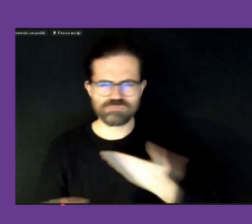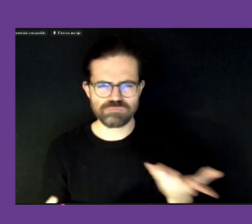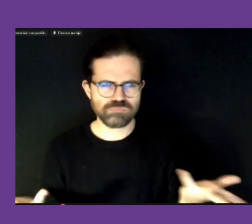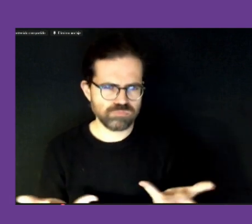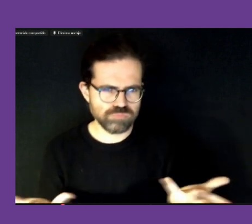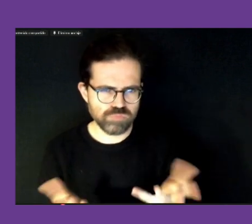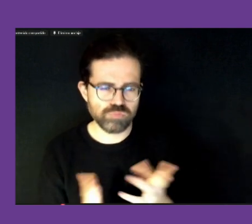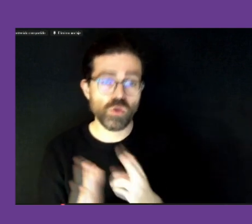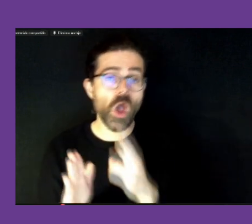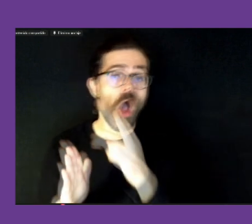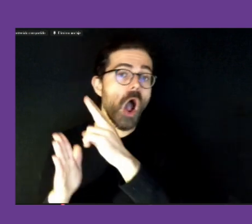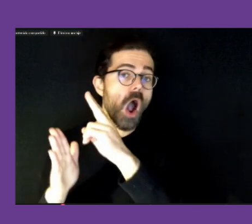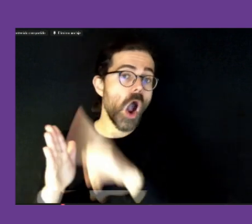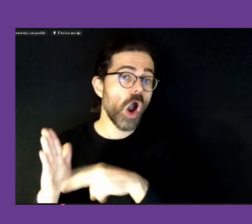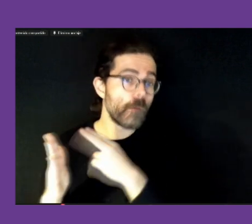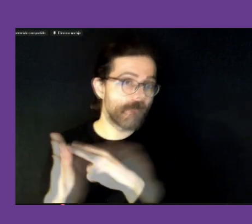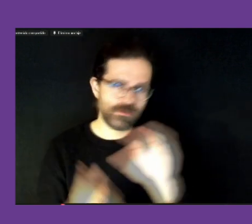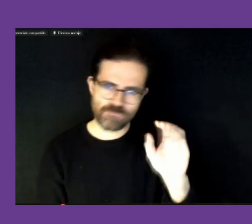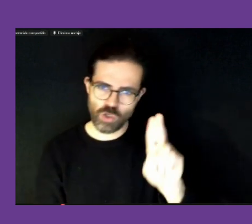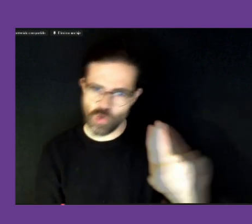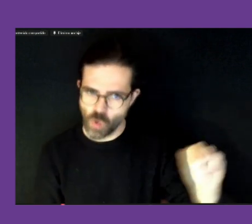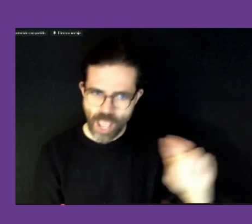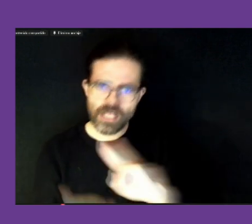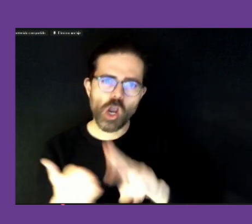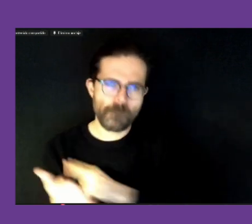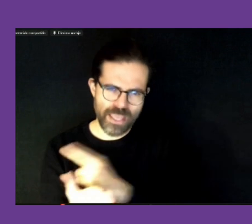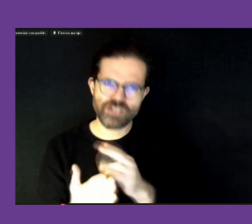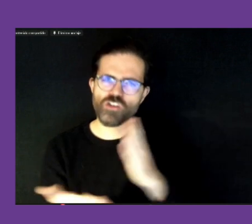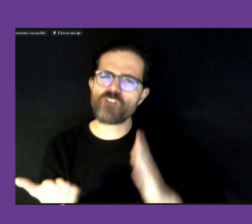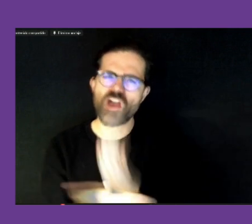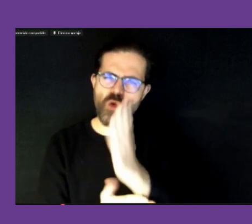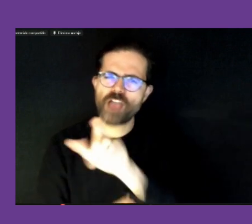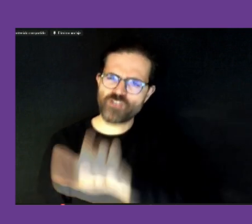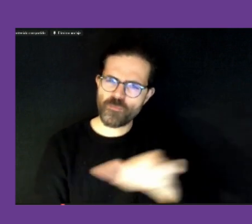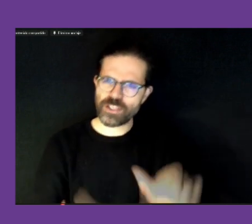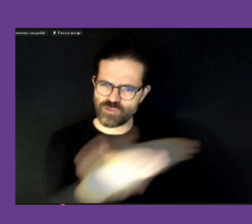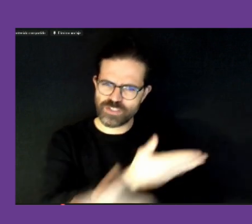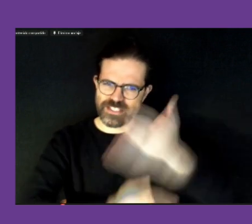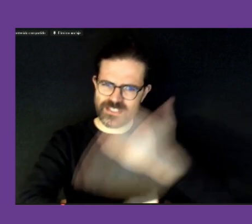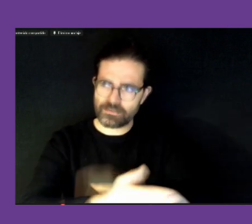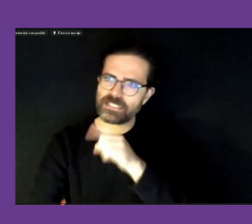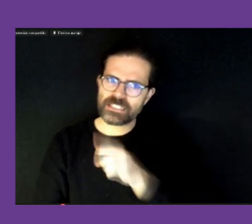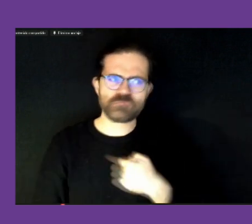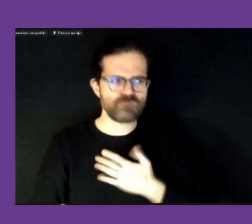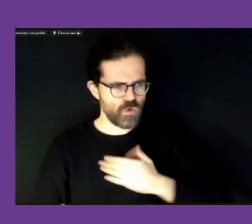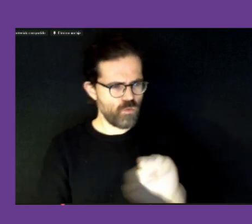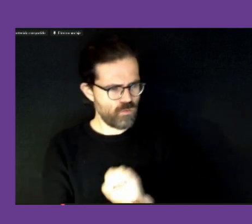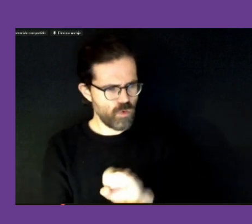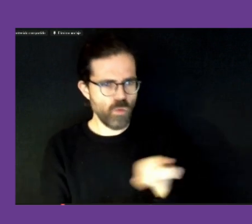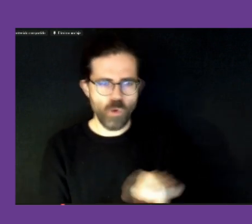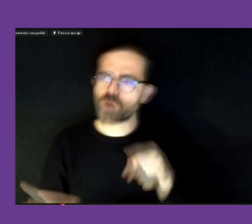with Disabilities, and we do so by advocating for further policies and legislation, making sure that persons